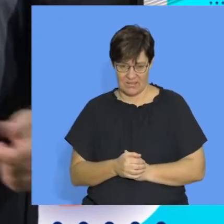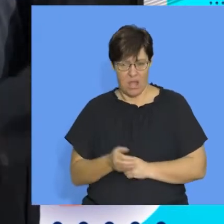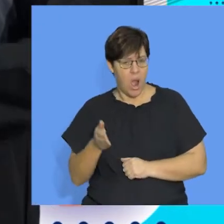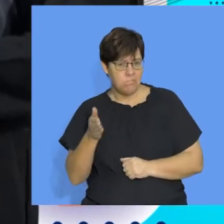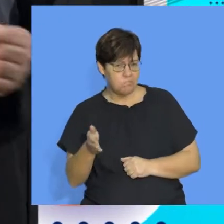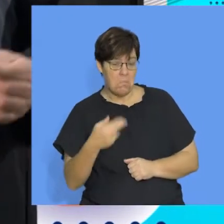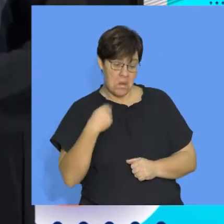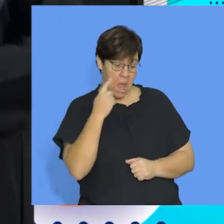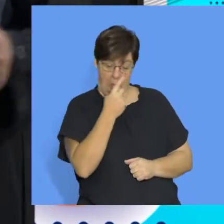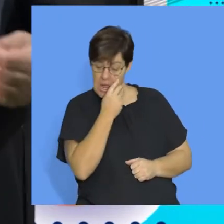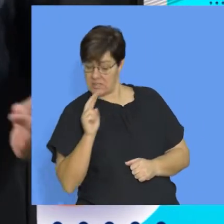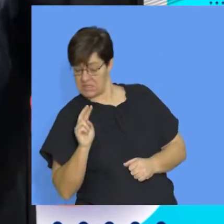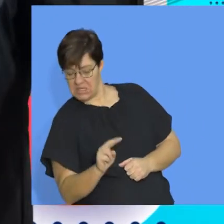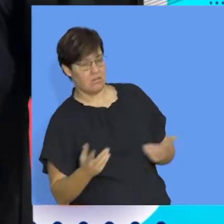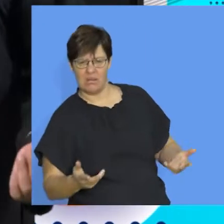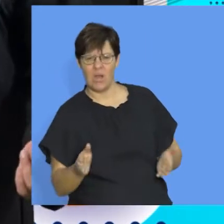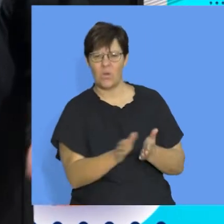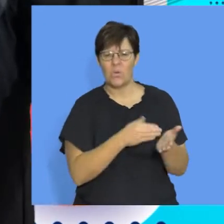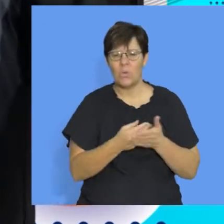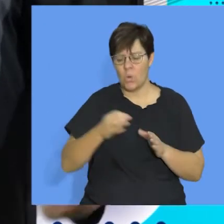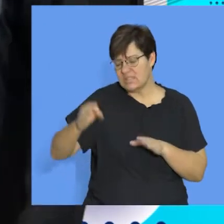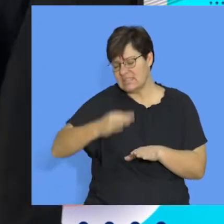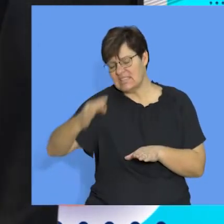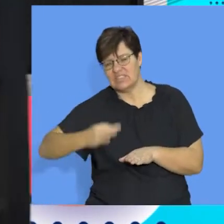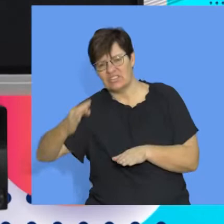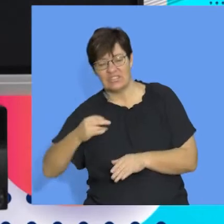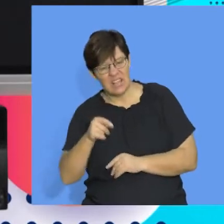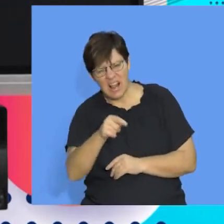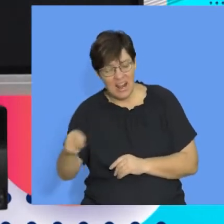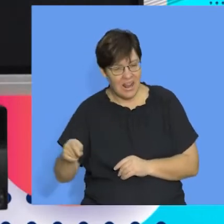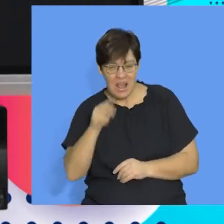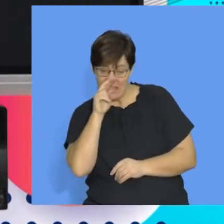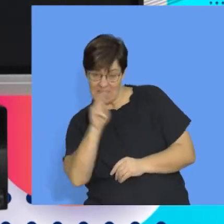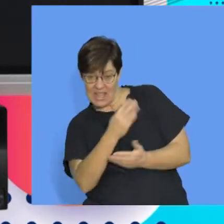them. The glue, the stitching of the bag, etc.